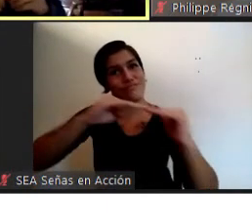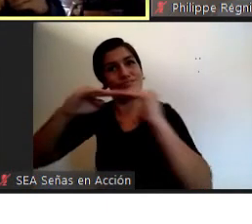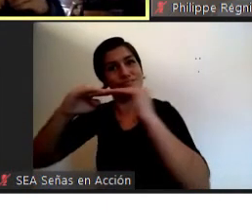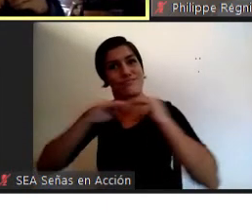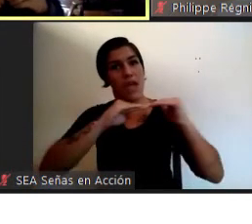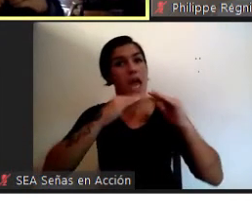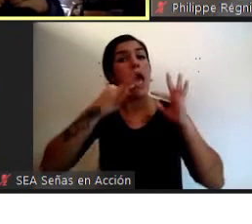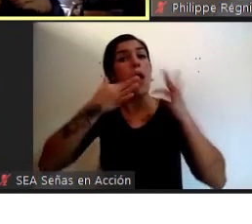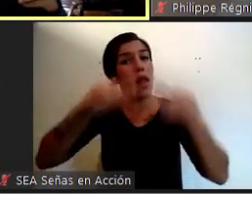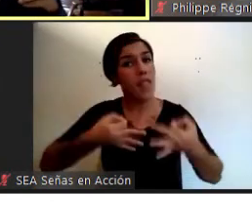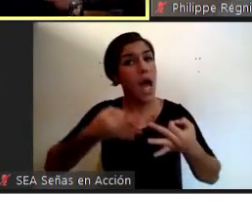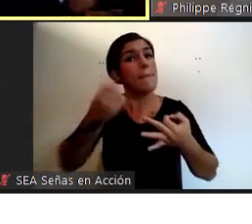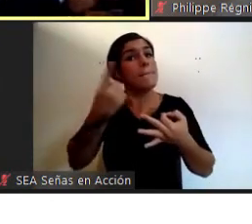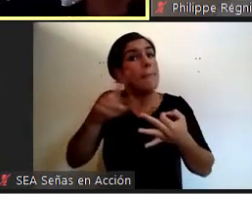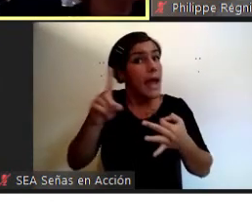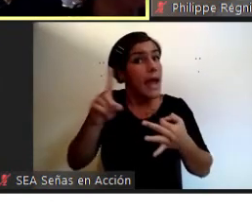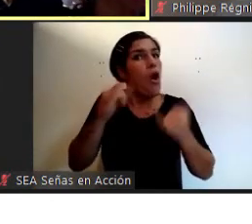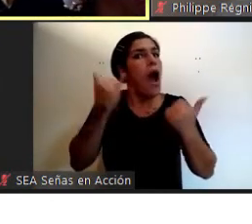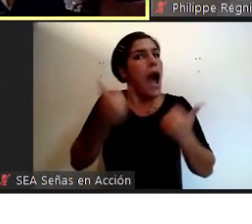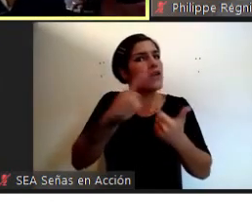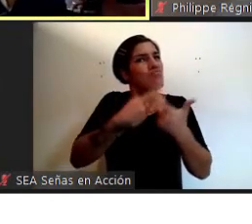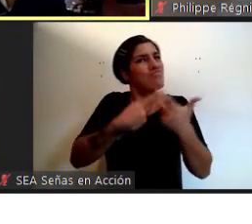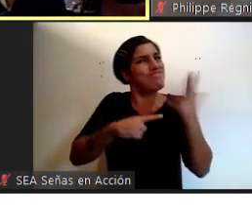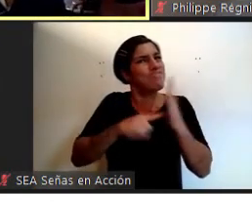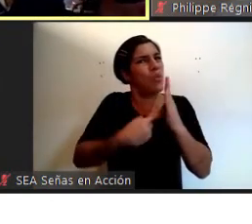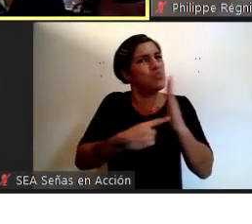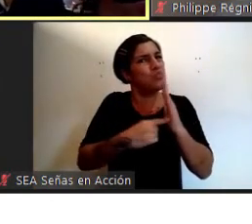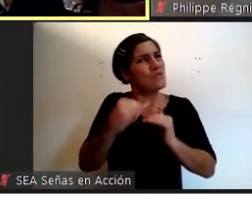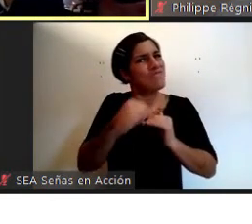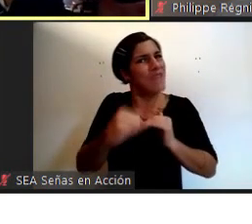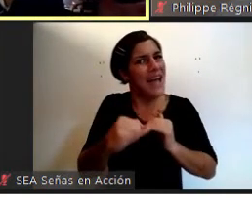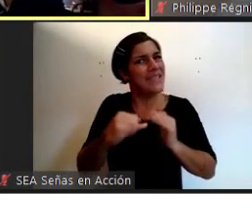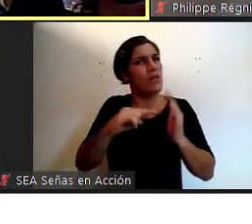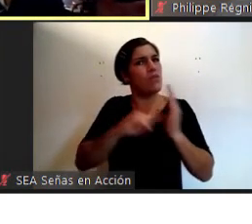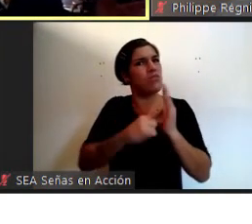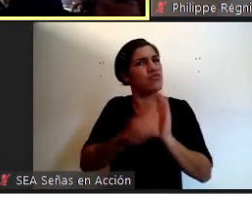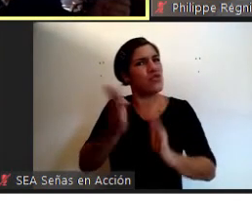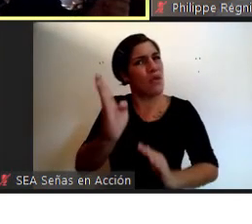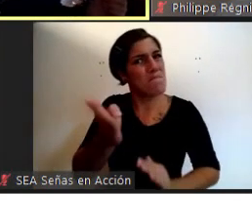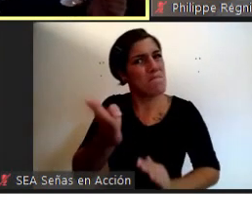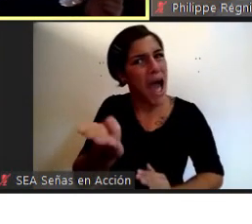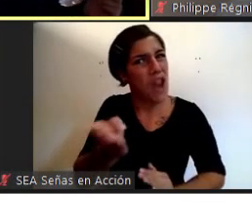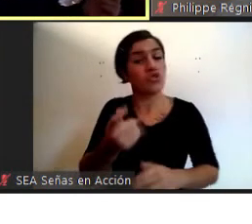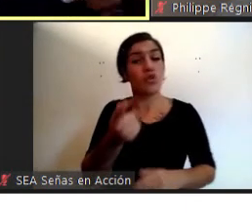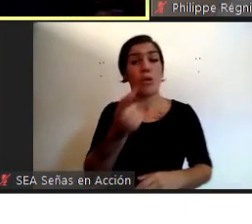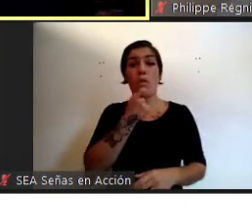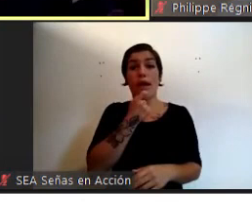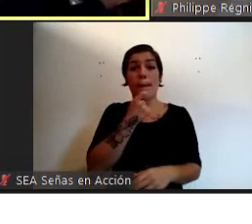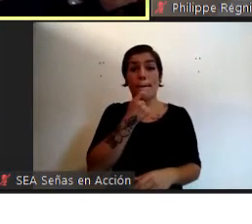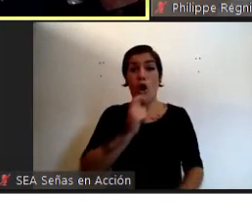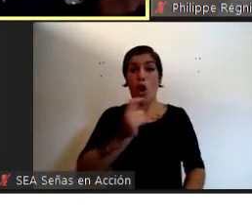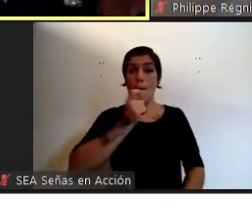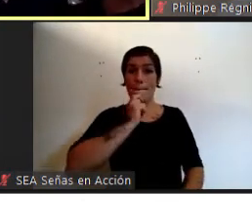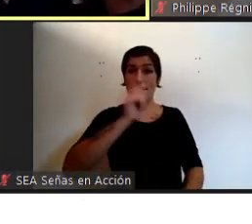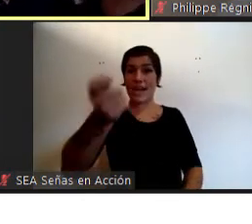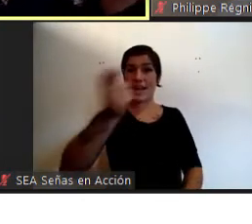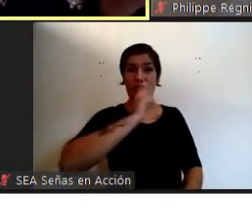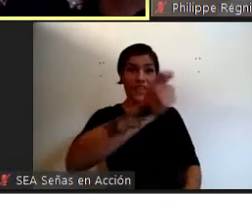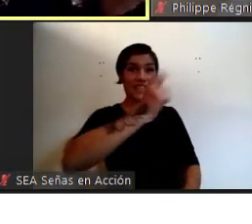mentioning Canclin. He said that all journalists have turned into bloggers.